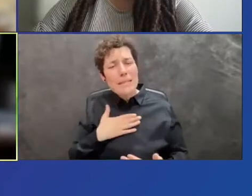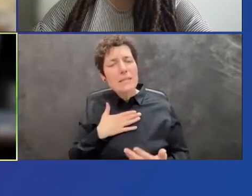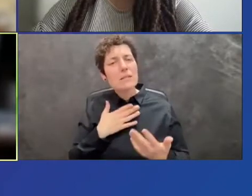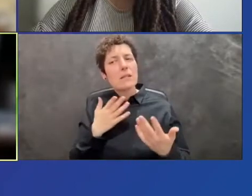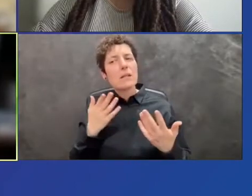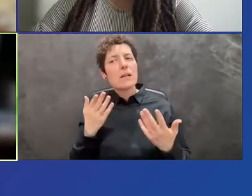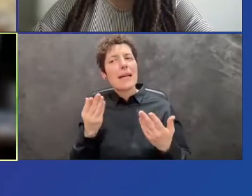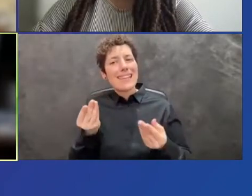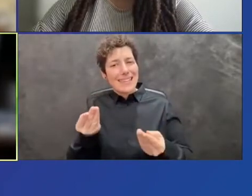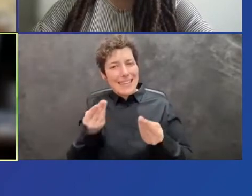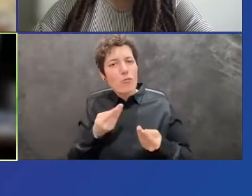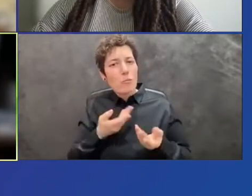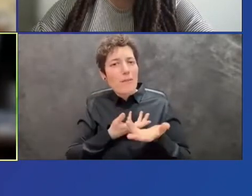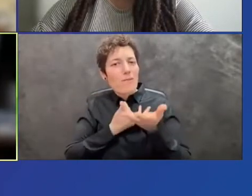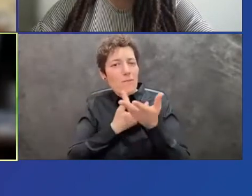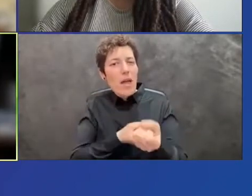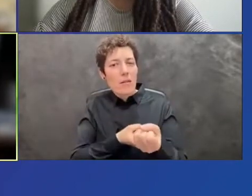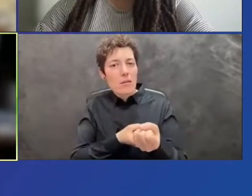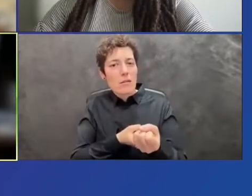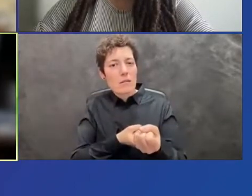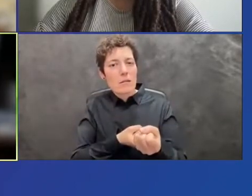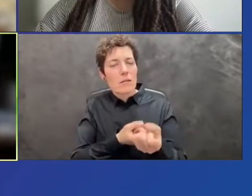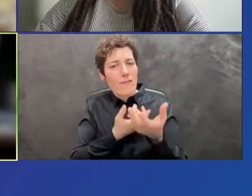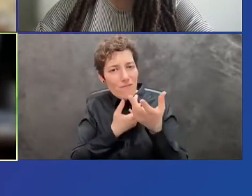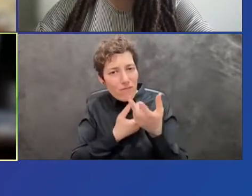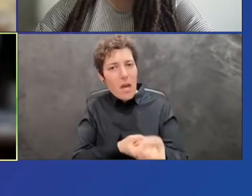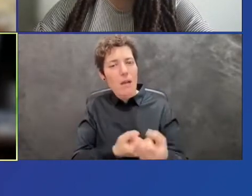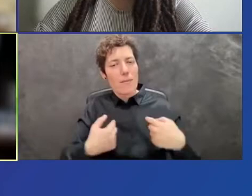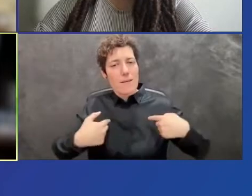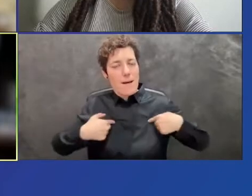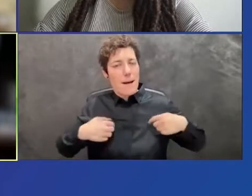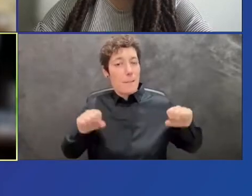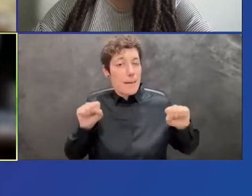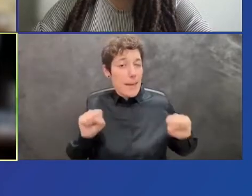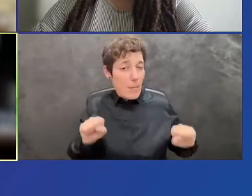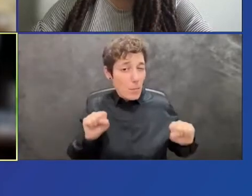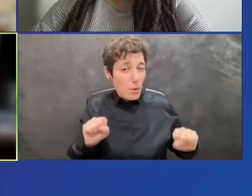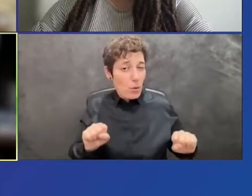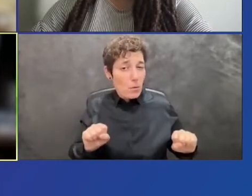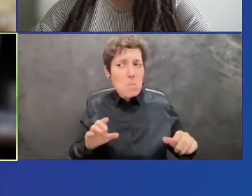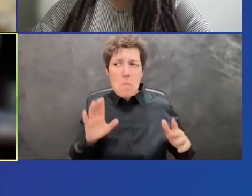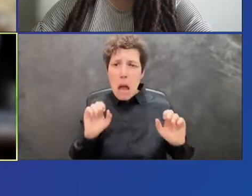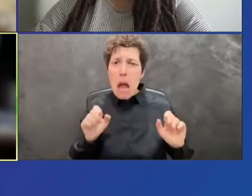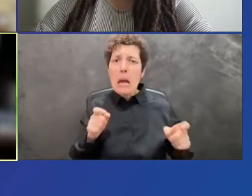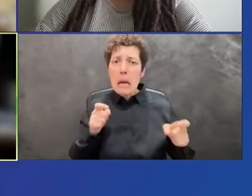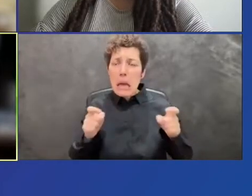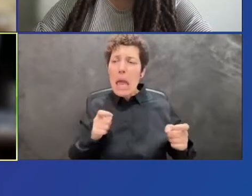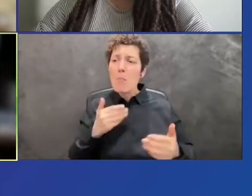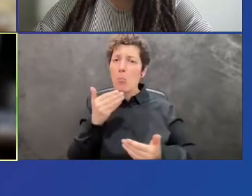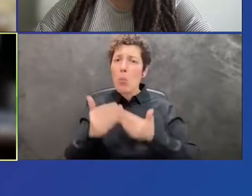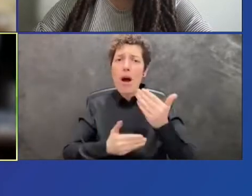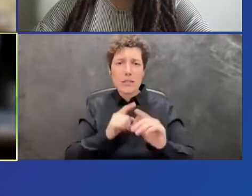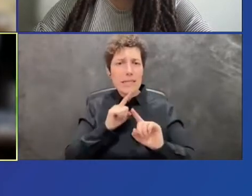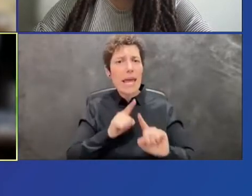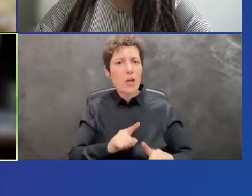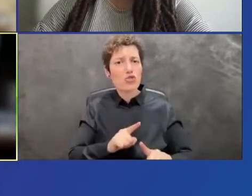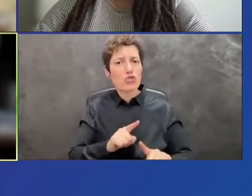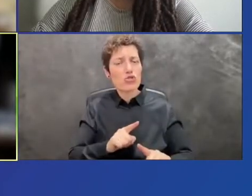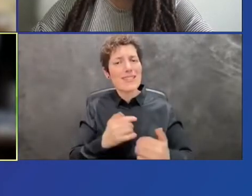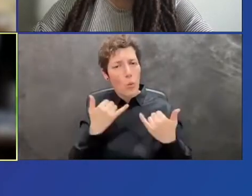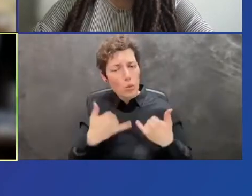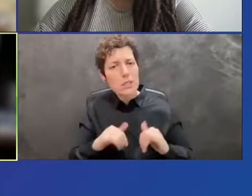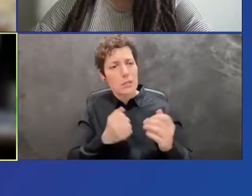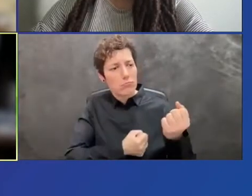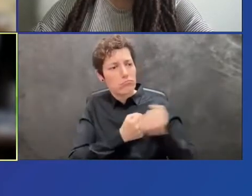I'm capable and able to process the answers in a way that will benefit the